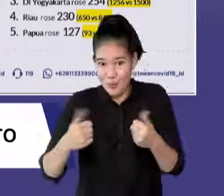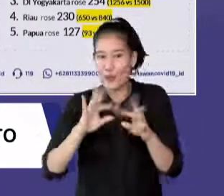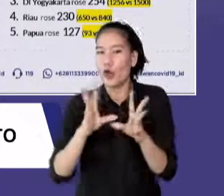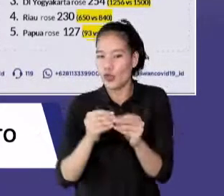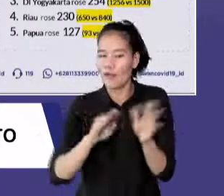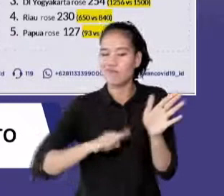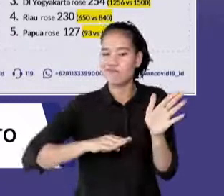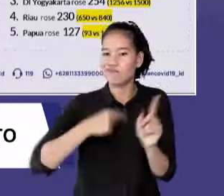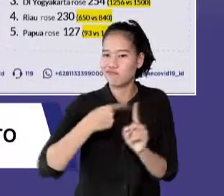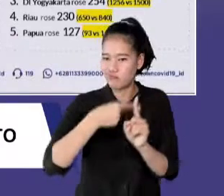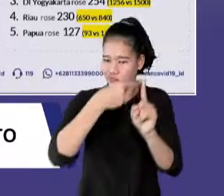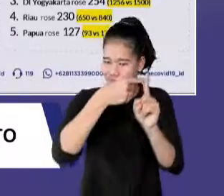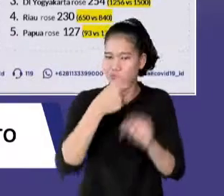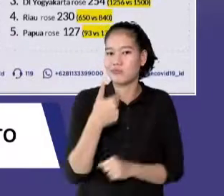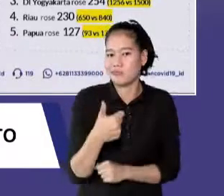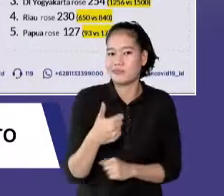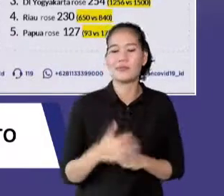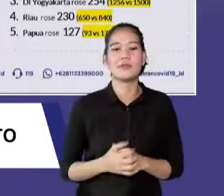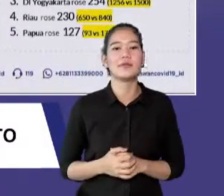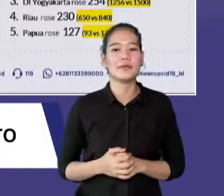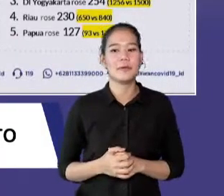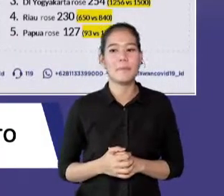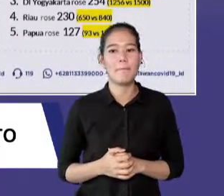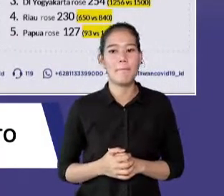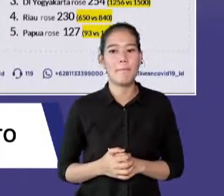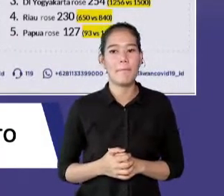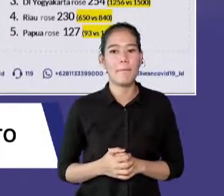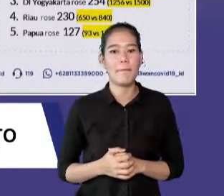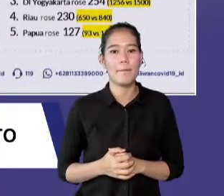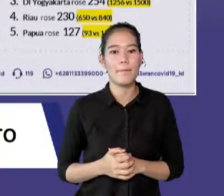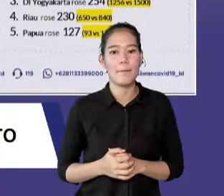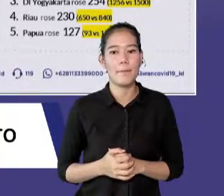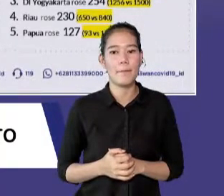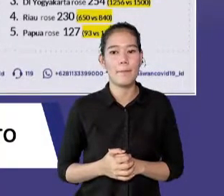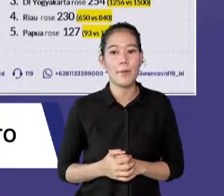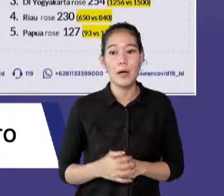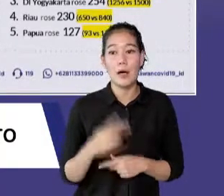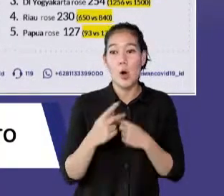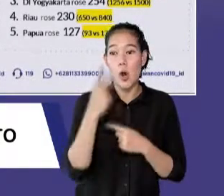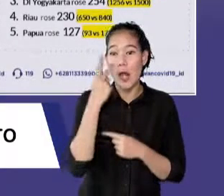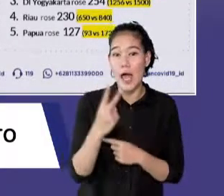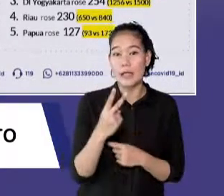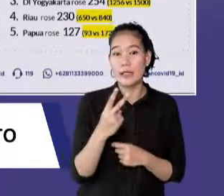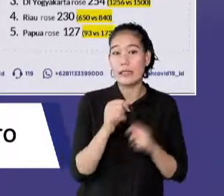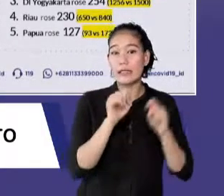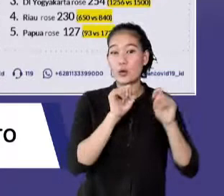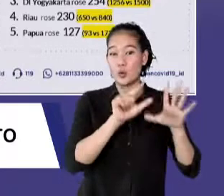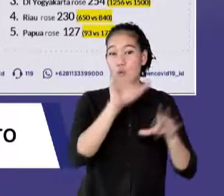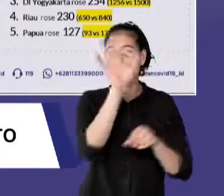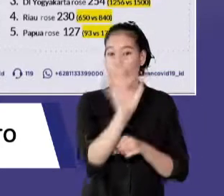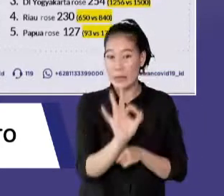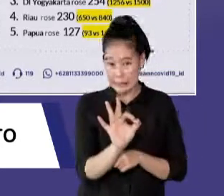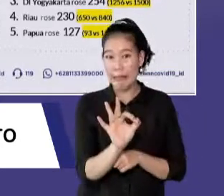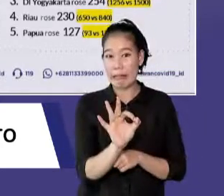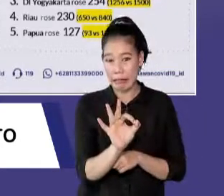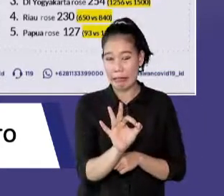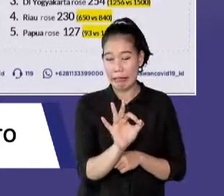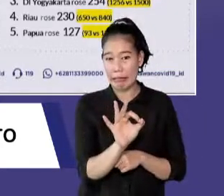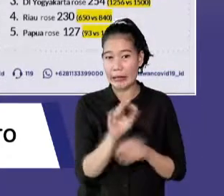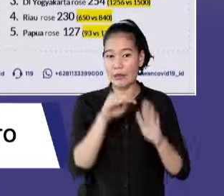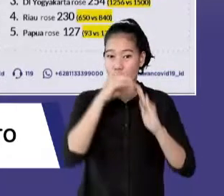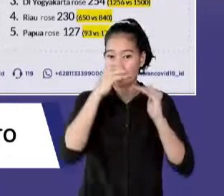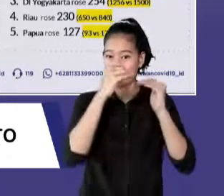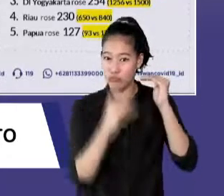also comparatively risen. Despite the 7.8% overall decrease this